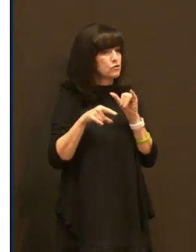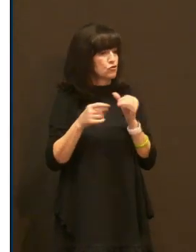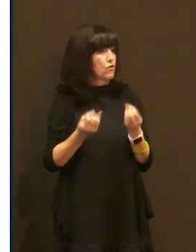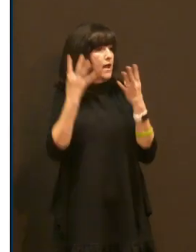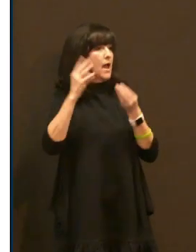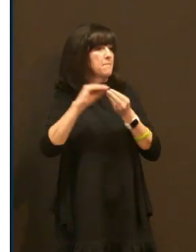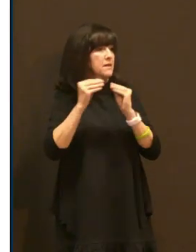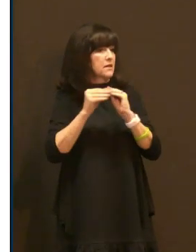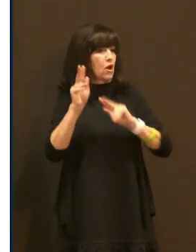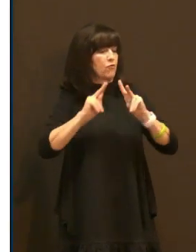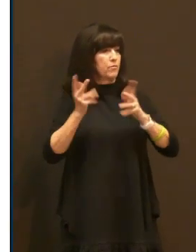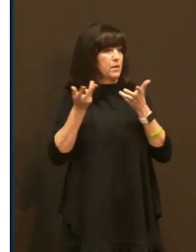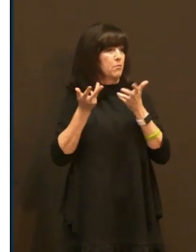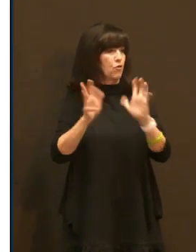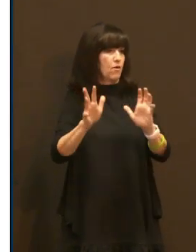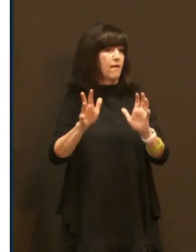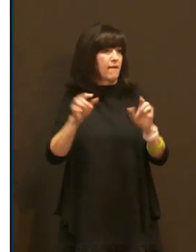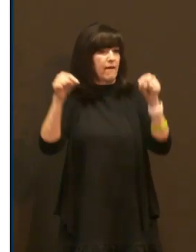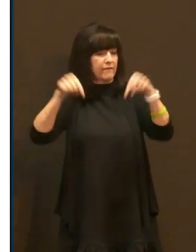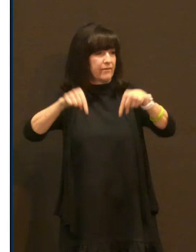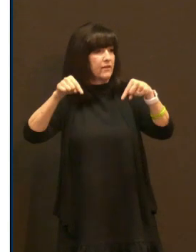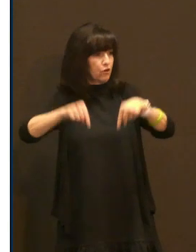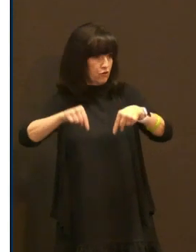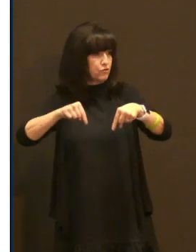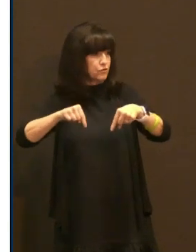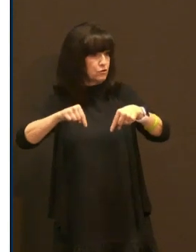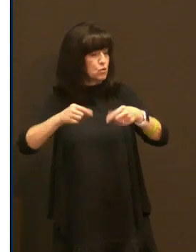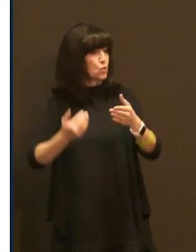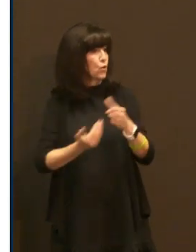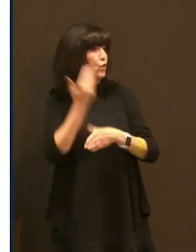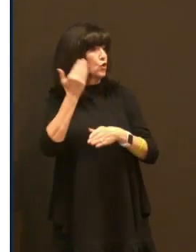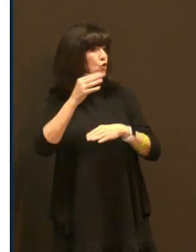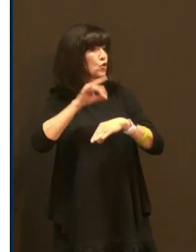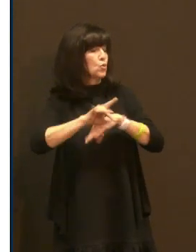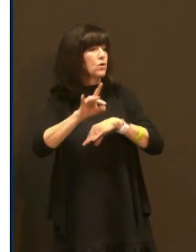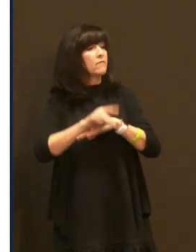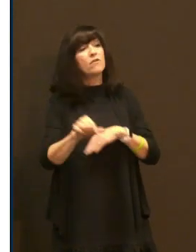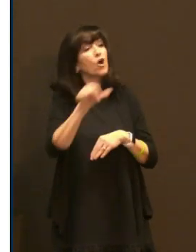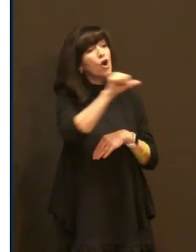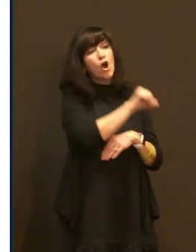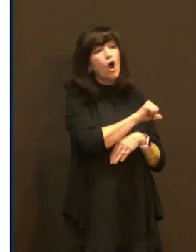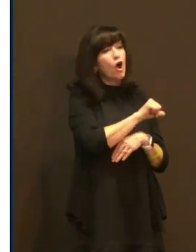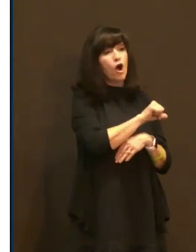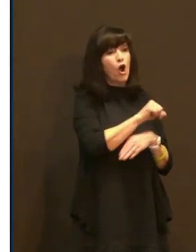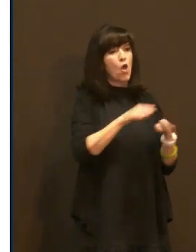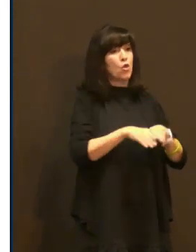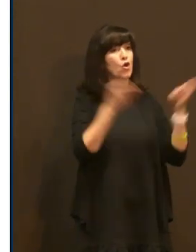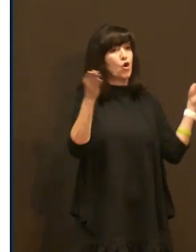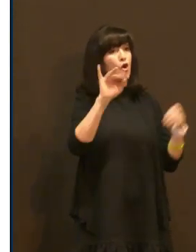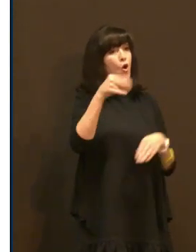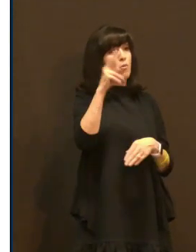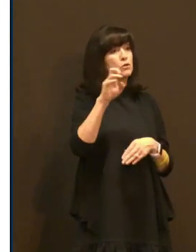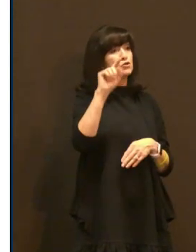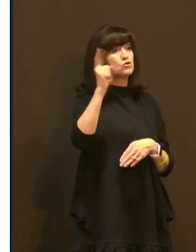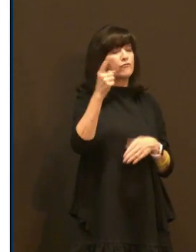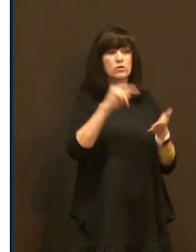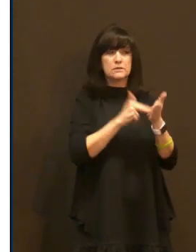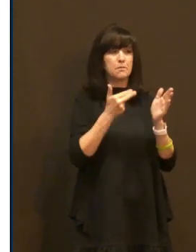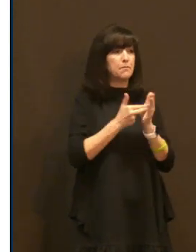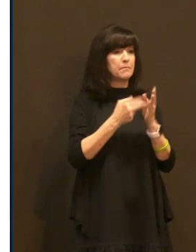really in regards to settings where there is no enclosure, where people aren't in a fenced-in area.